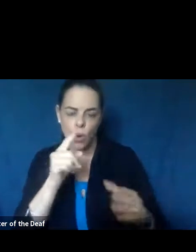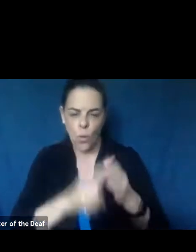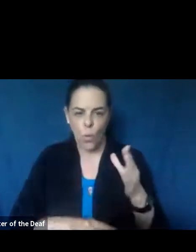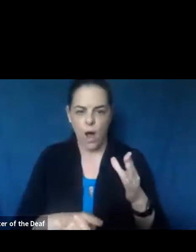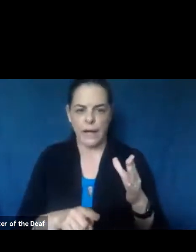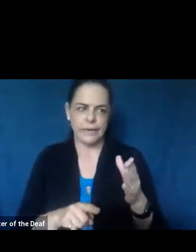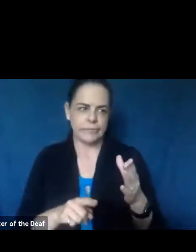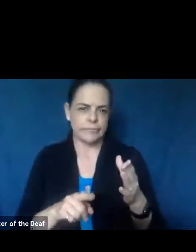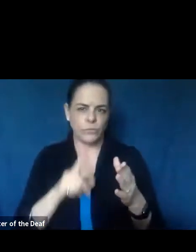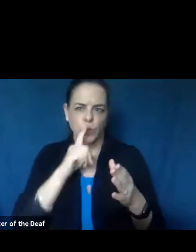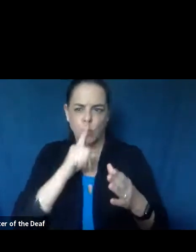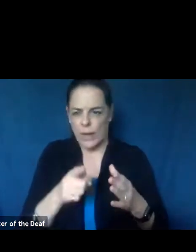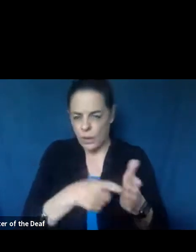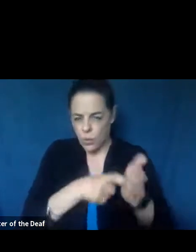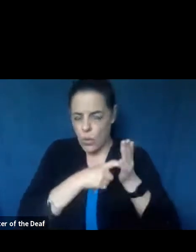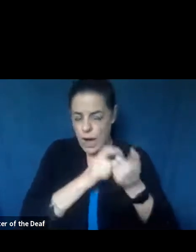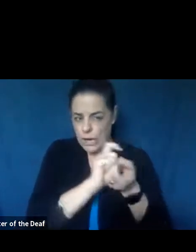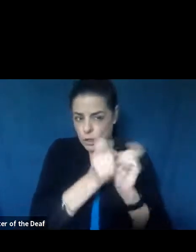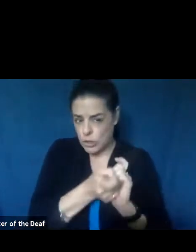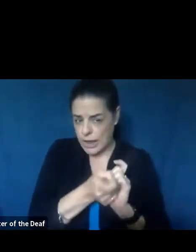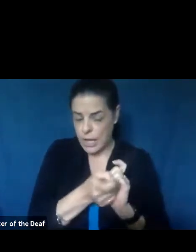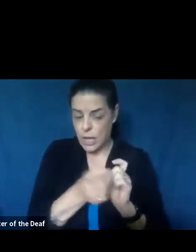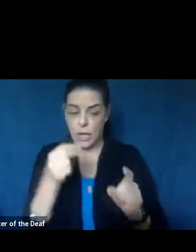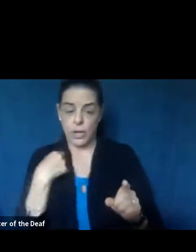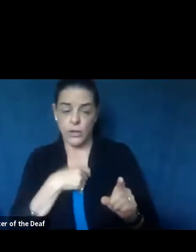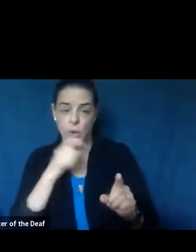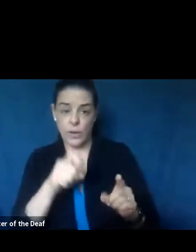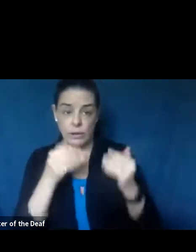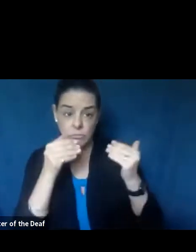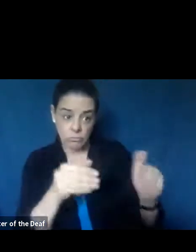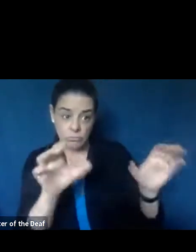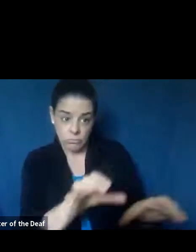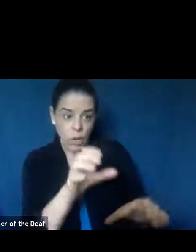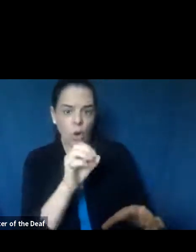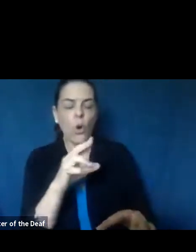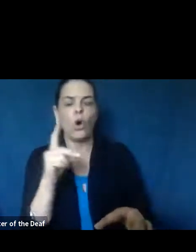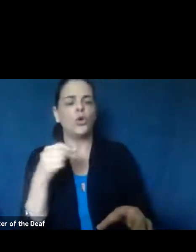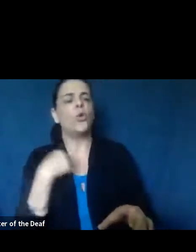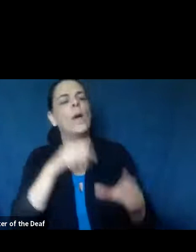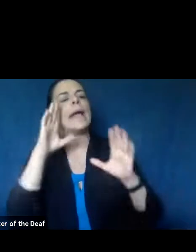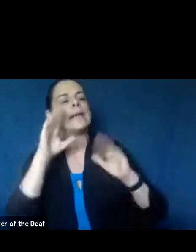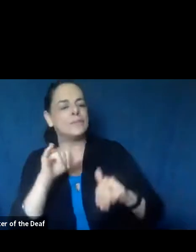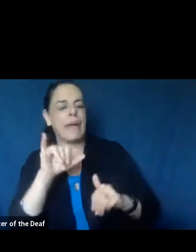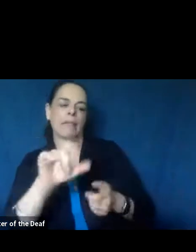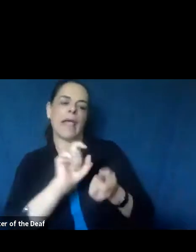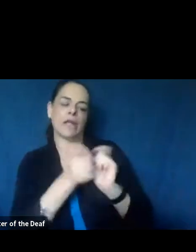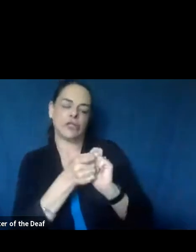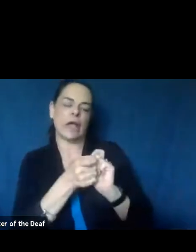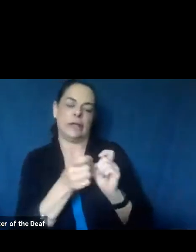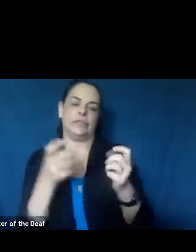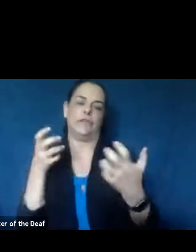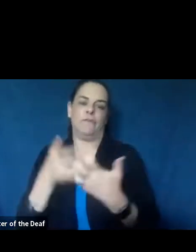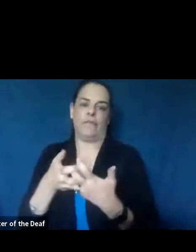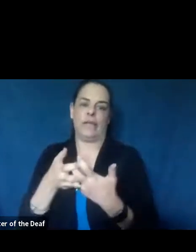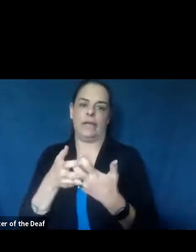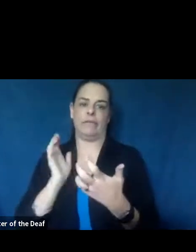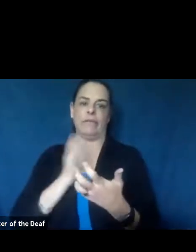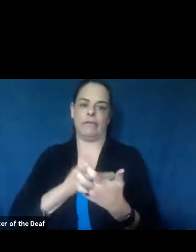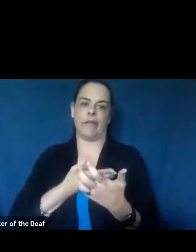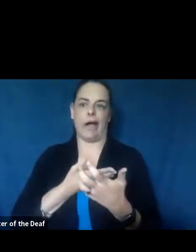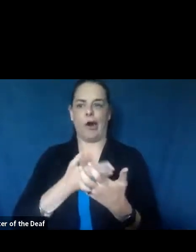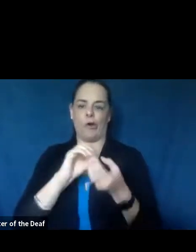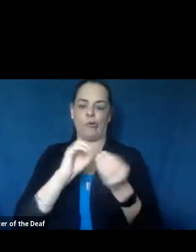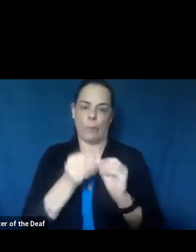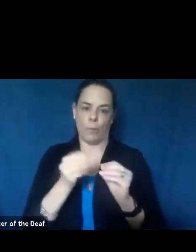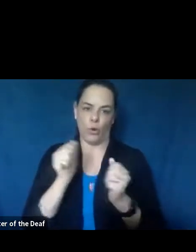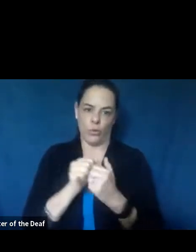constitutes a change. Is it one that we need to act on, or is it one that would be expected with what our current growth rate is? We can try to provide